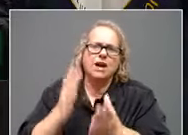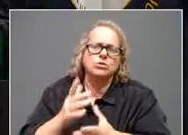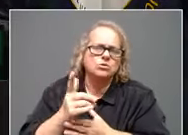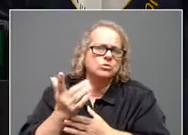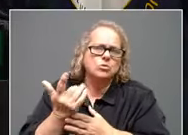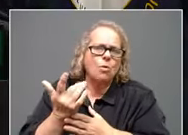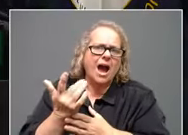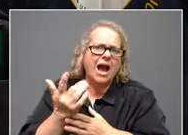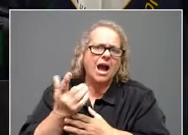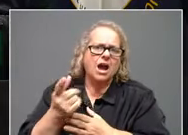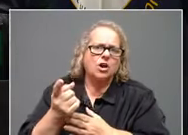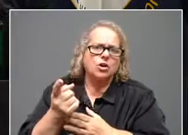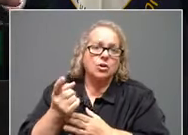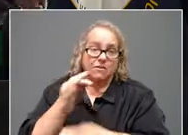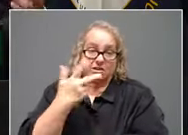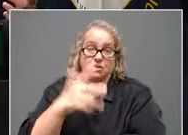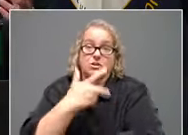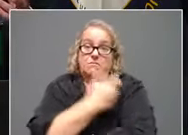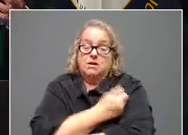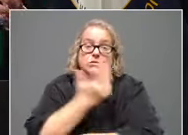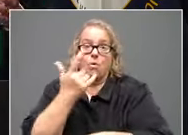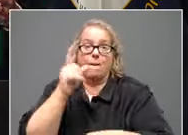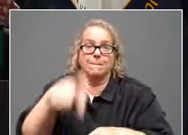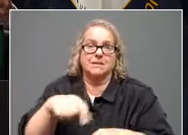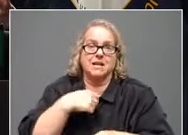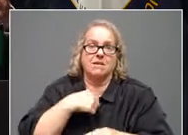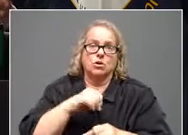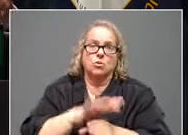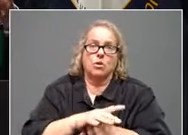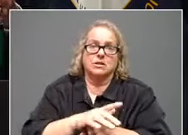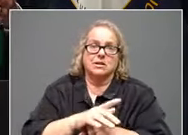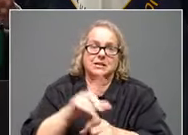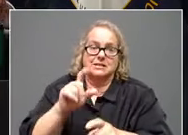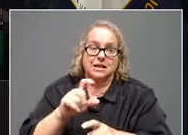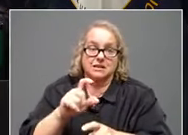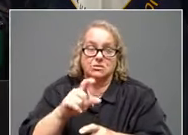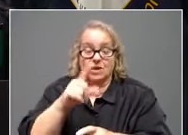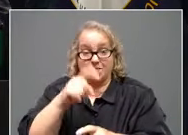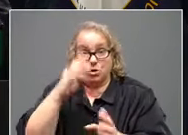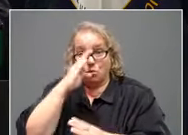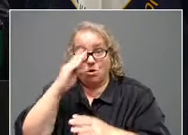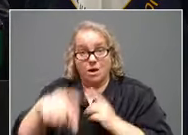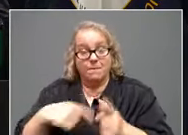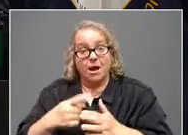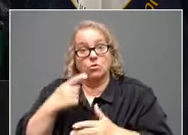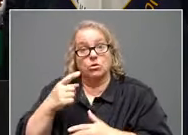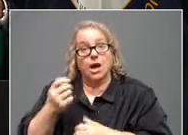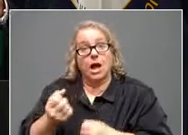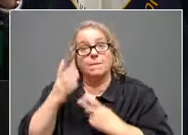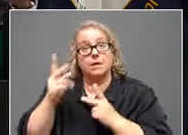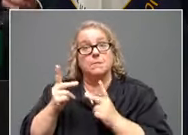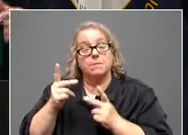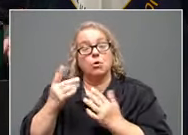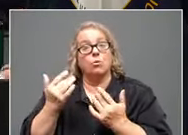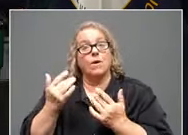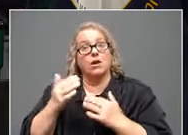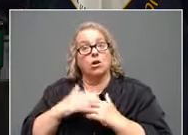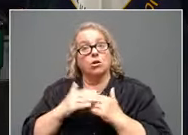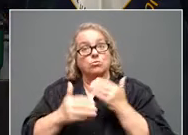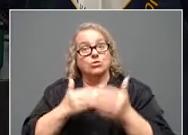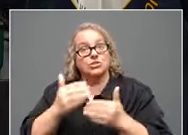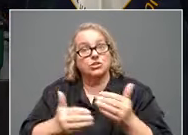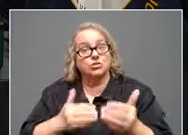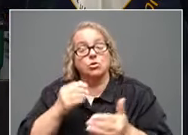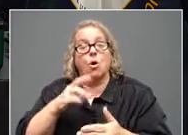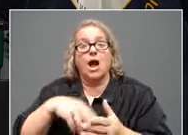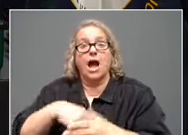behind those decisions. If they have a worry about what it would do to workforce, and the number of people that may be waiting on procedures or outpatient.